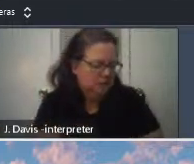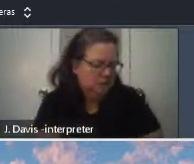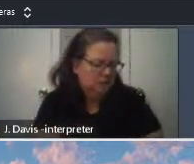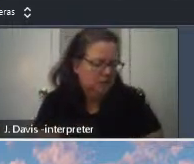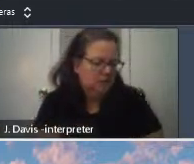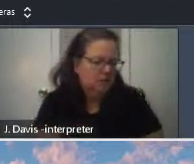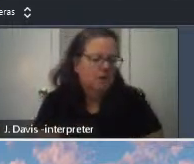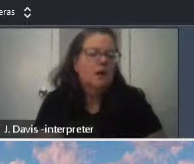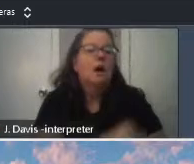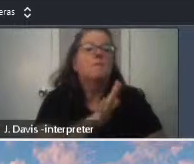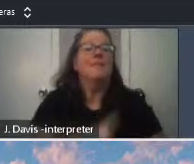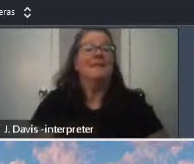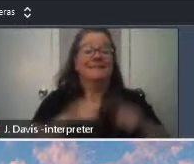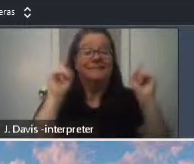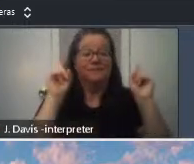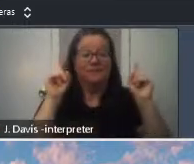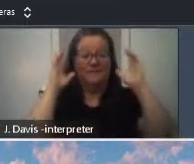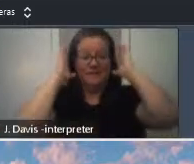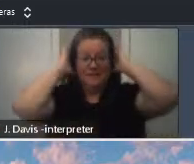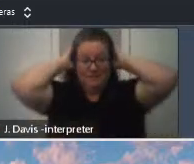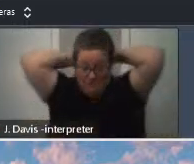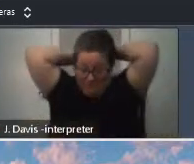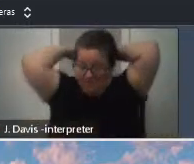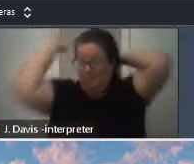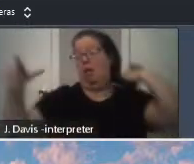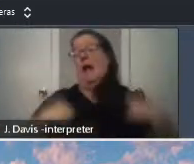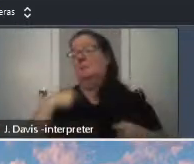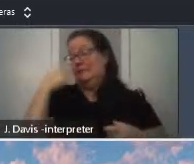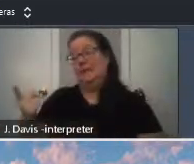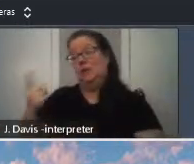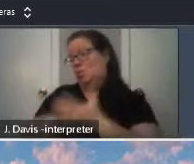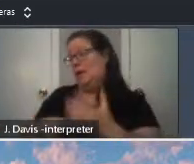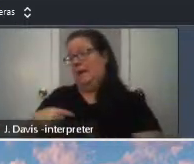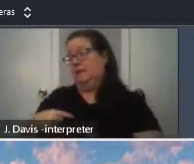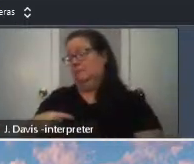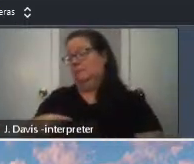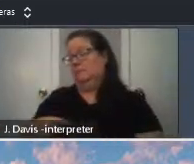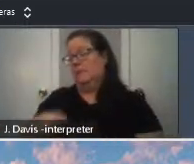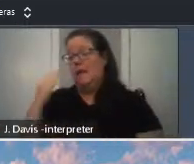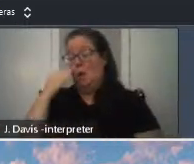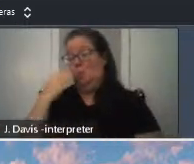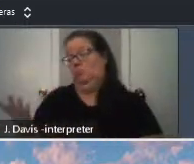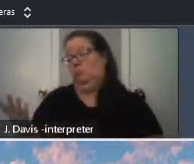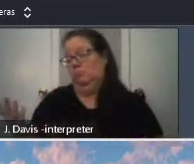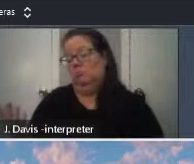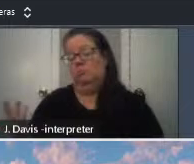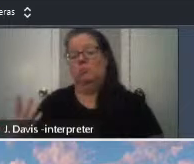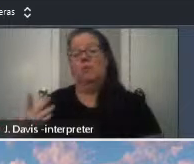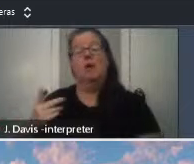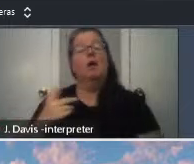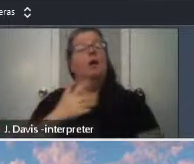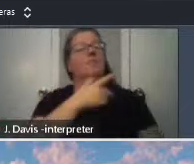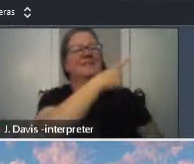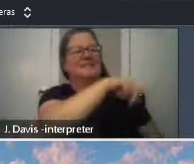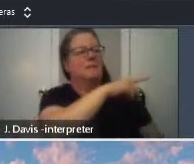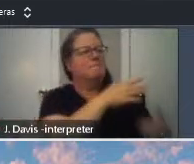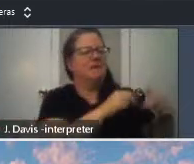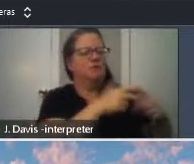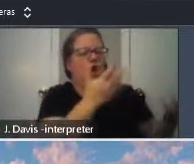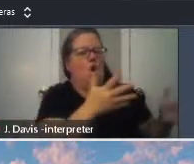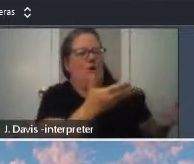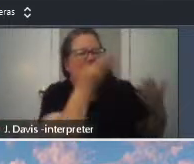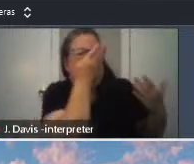the key difference. I'm just saying what I recall the conversation. Here's the key difference. These buildings already exist. In